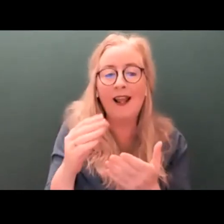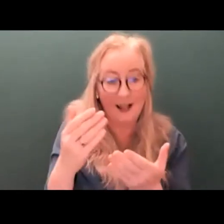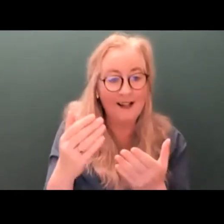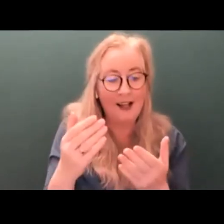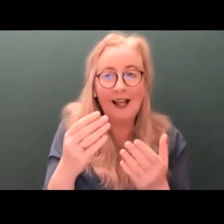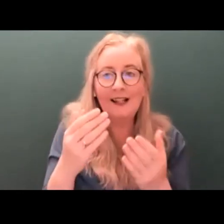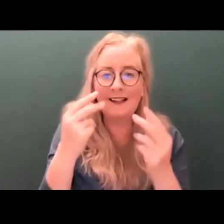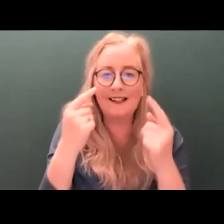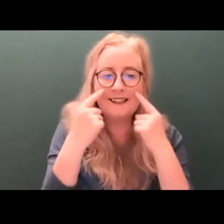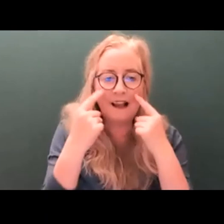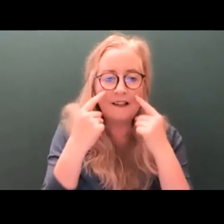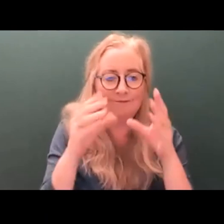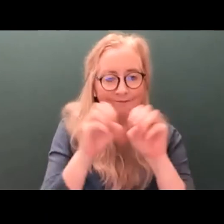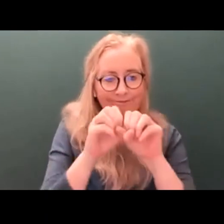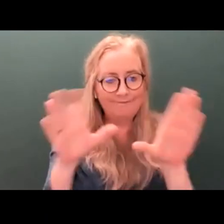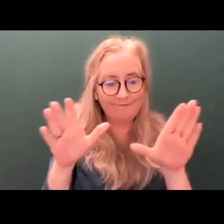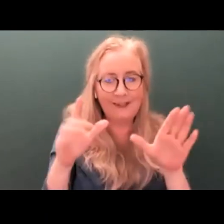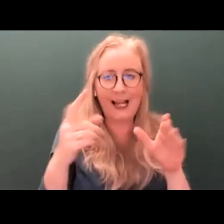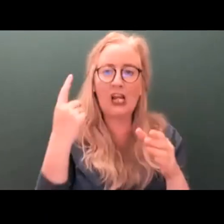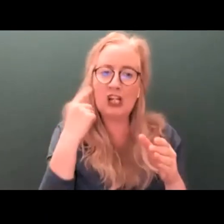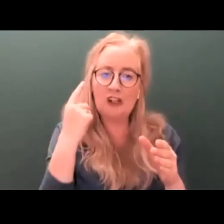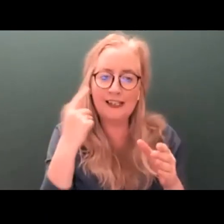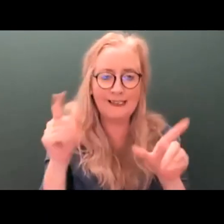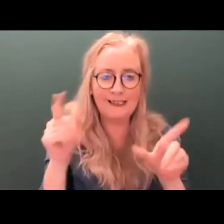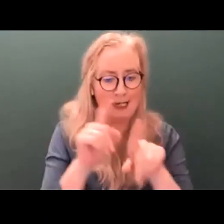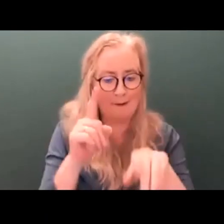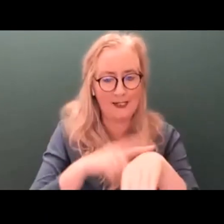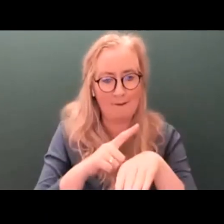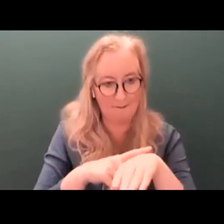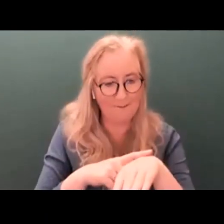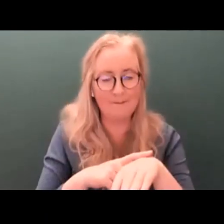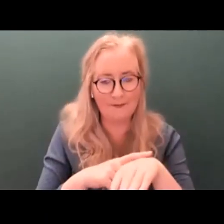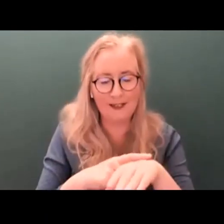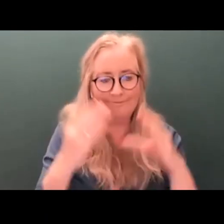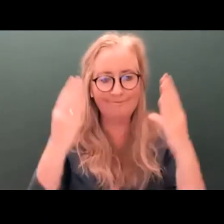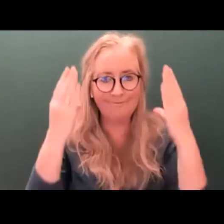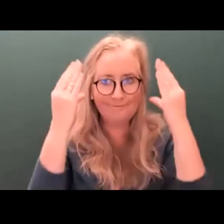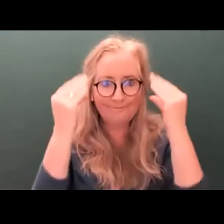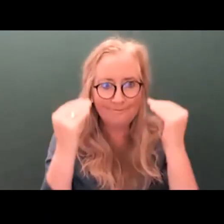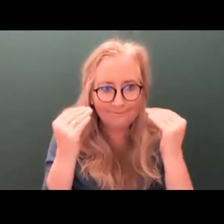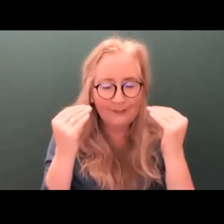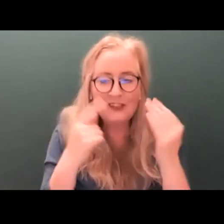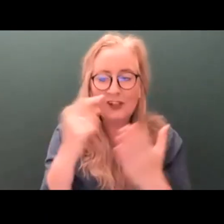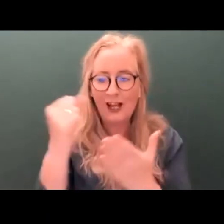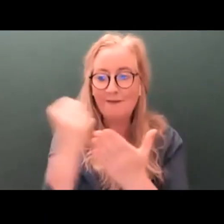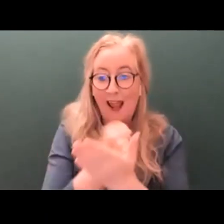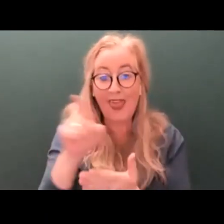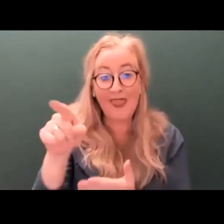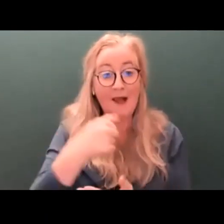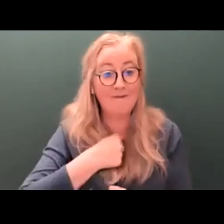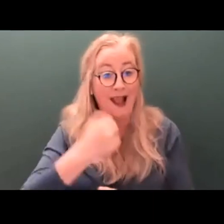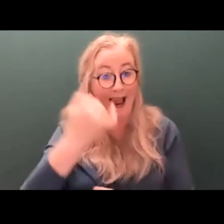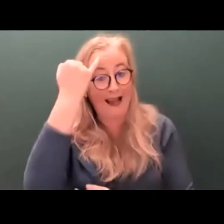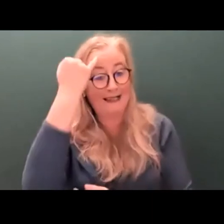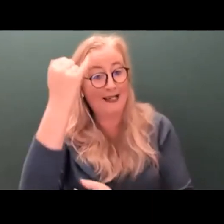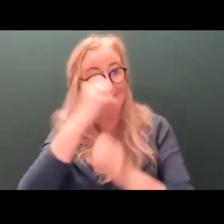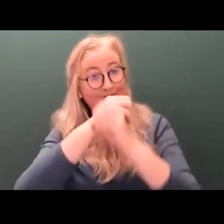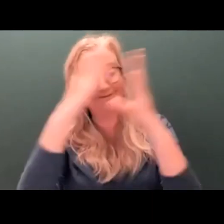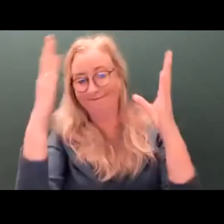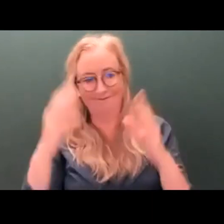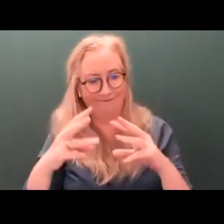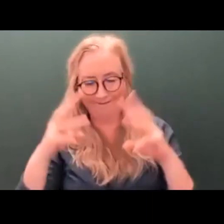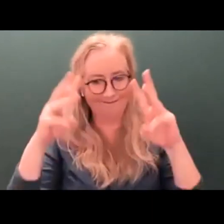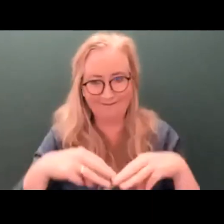age and lose their hearing at the same time. So, unfortunately, that idea went out the window. So, you know,